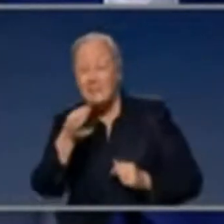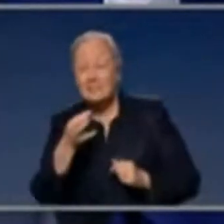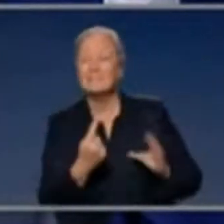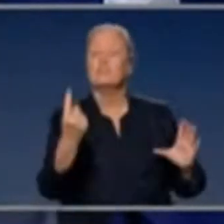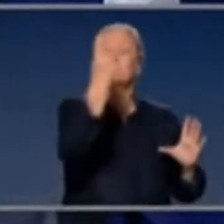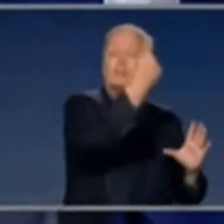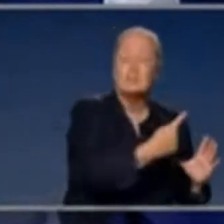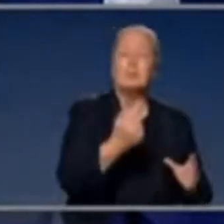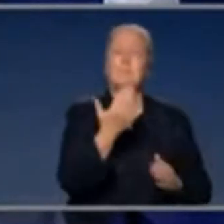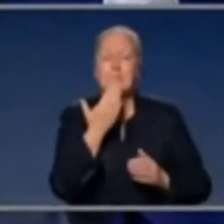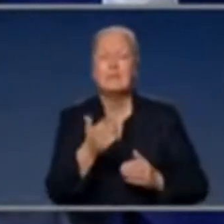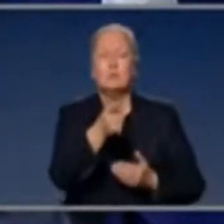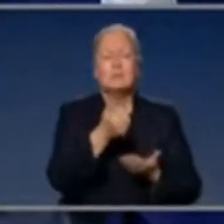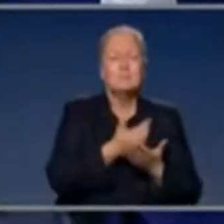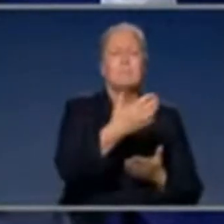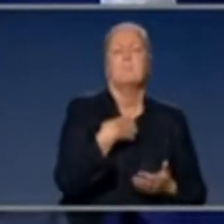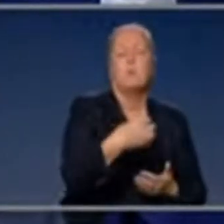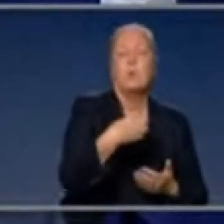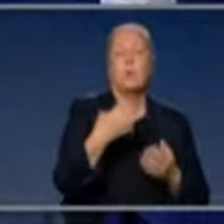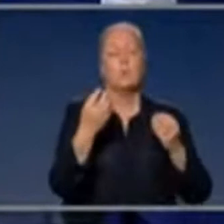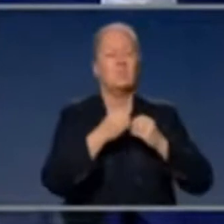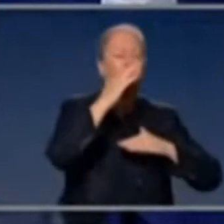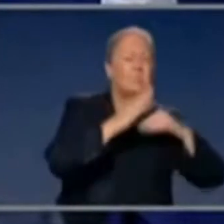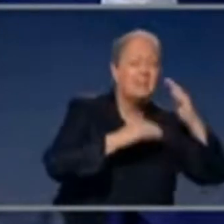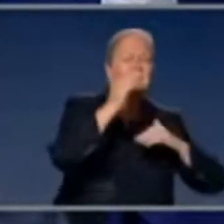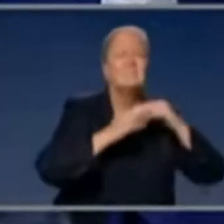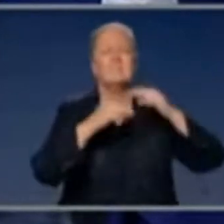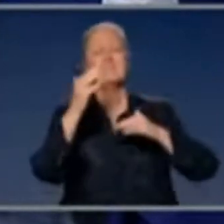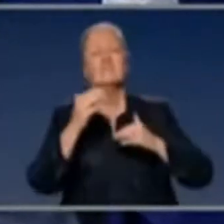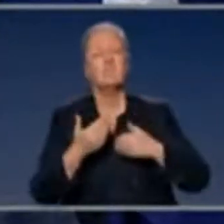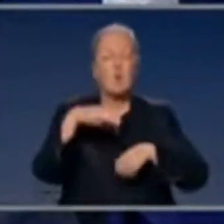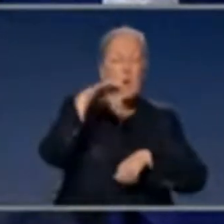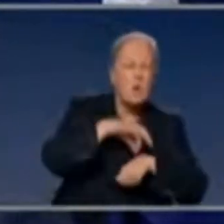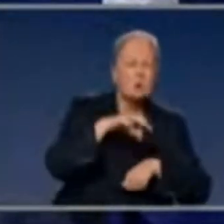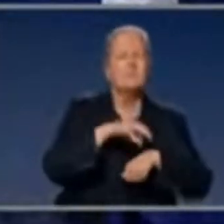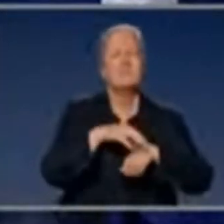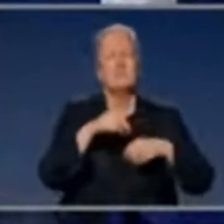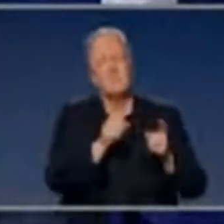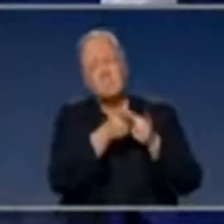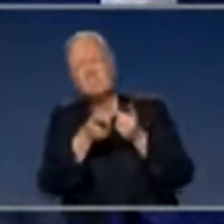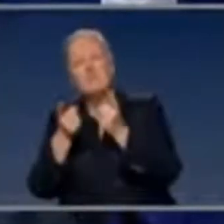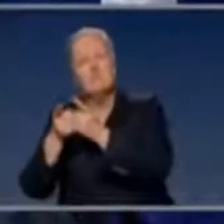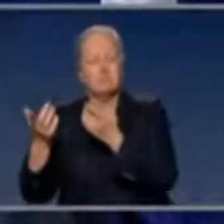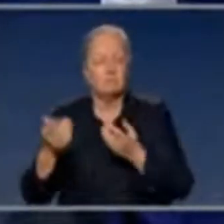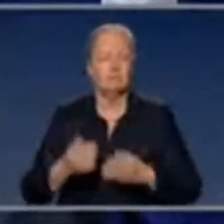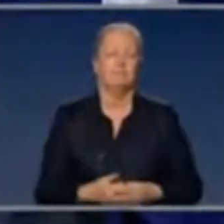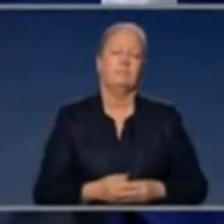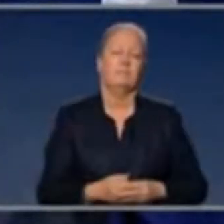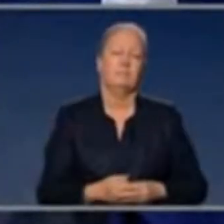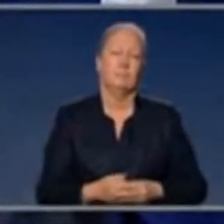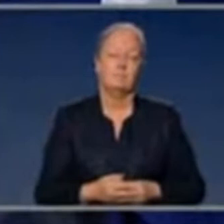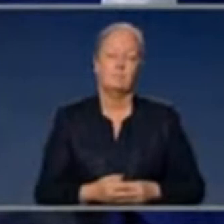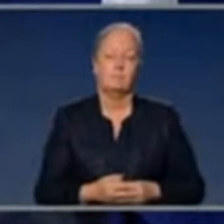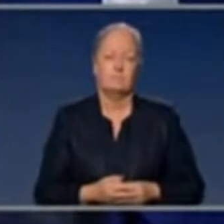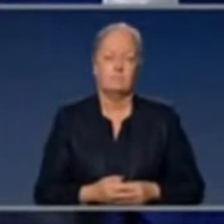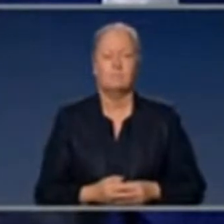years in programs of the nature that I've outlined, which didn't lead to permanent increases in public spending